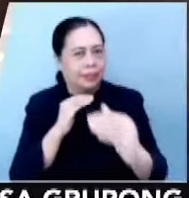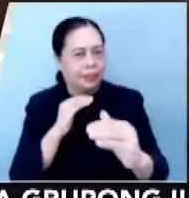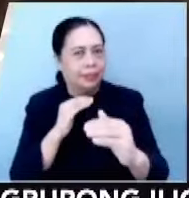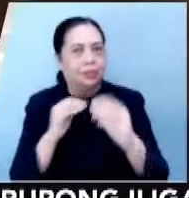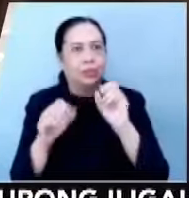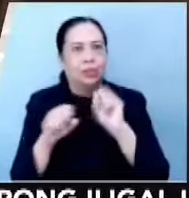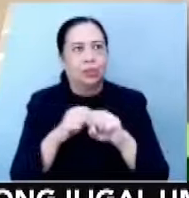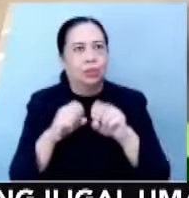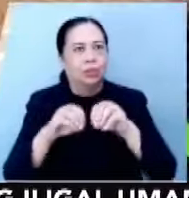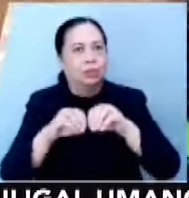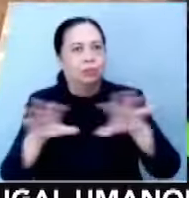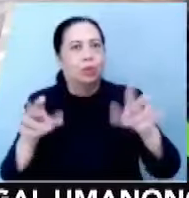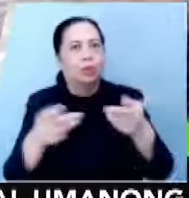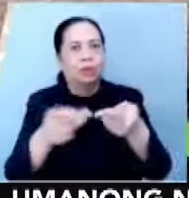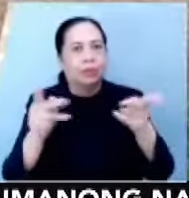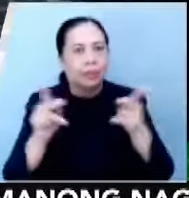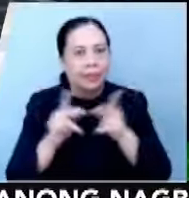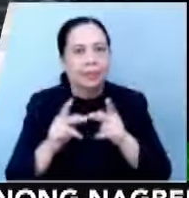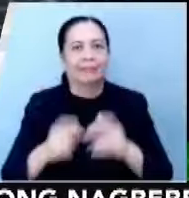more places.